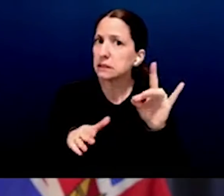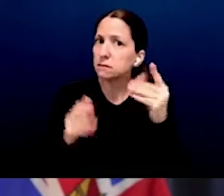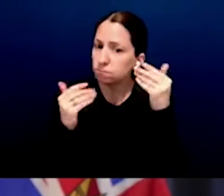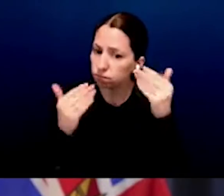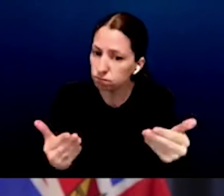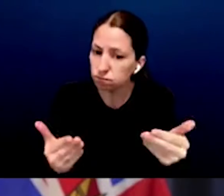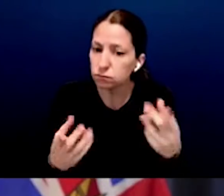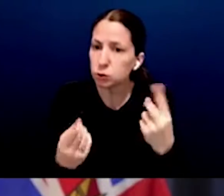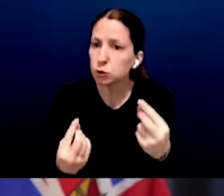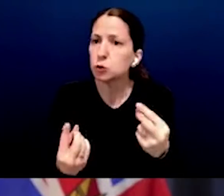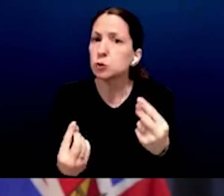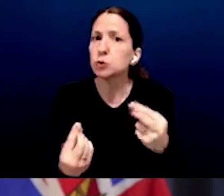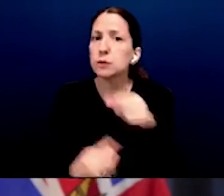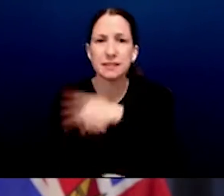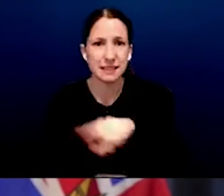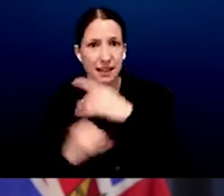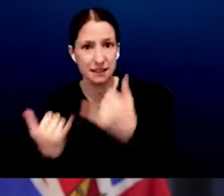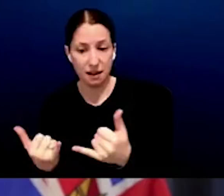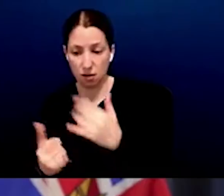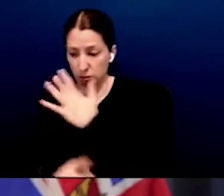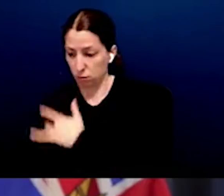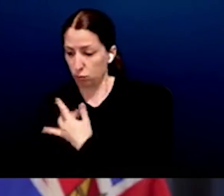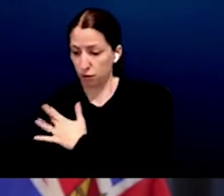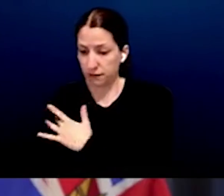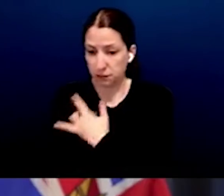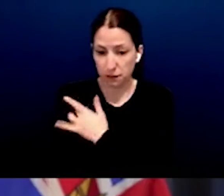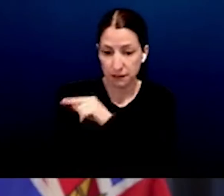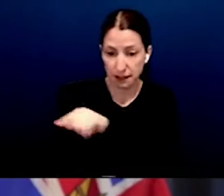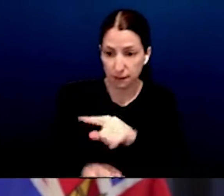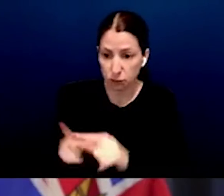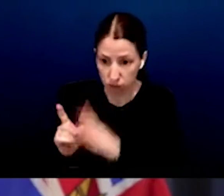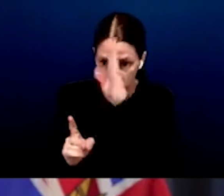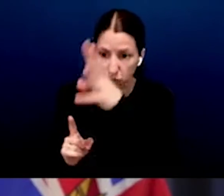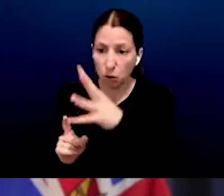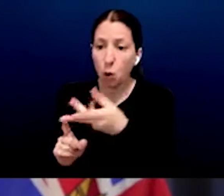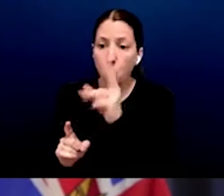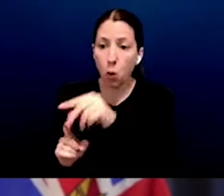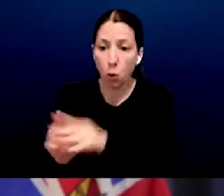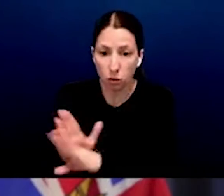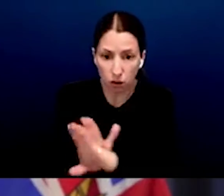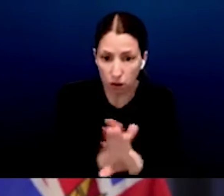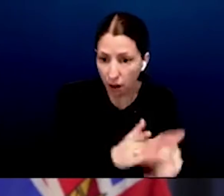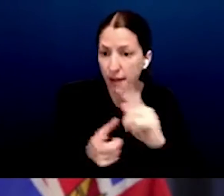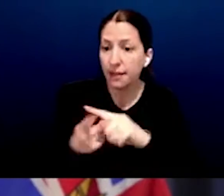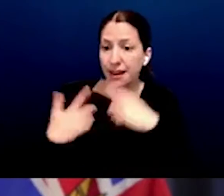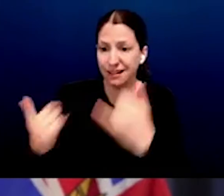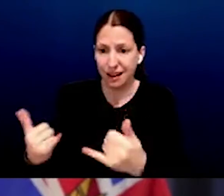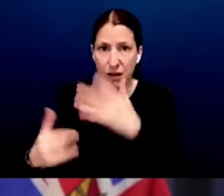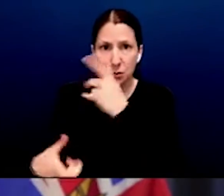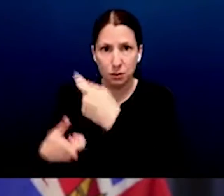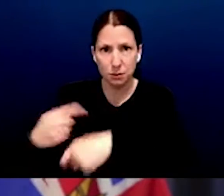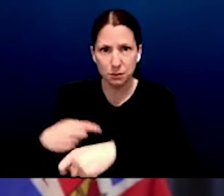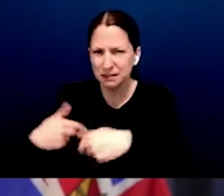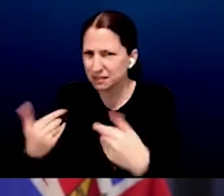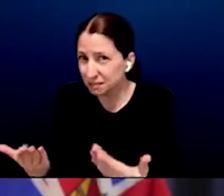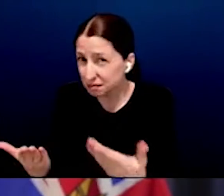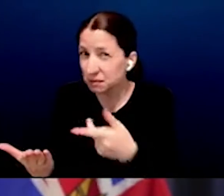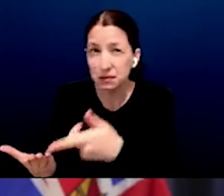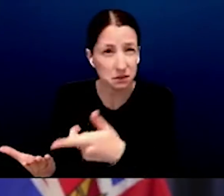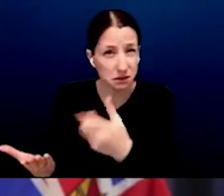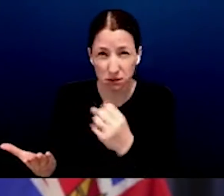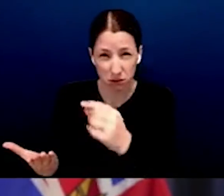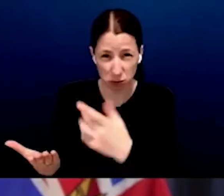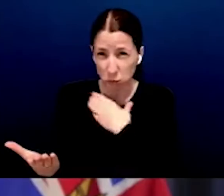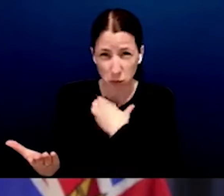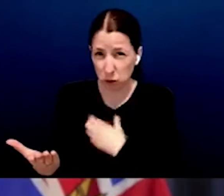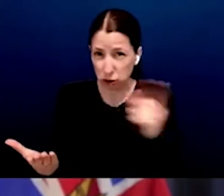their own resources to come up with passports that would have to be replaced? Well, thank you for that. And we were in discussions, all